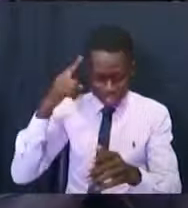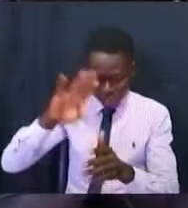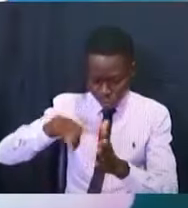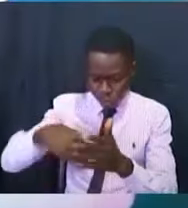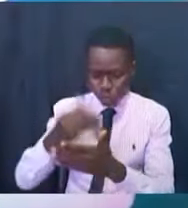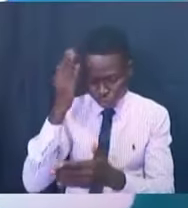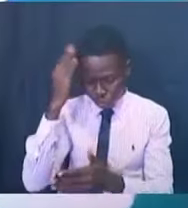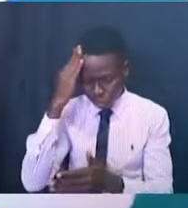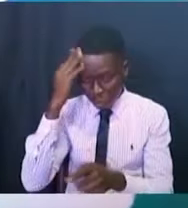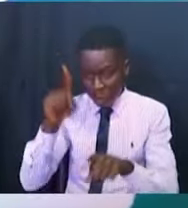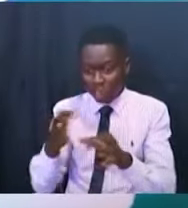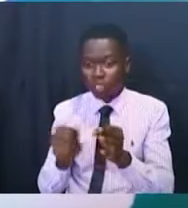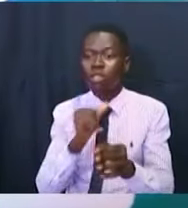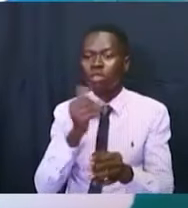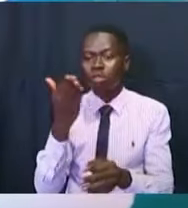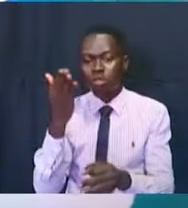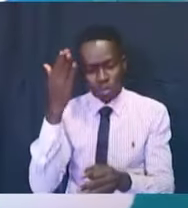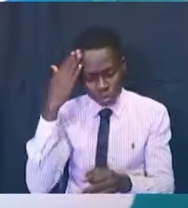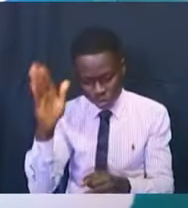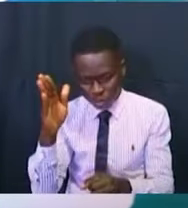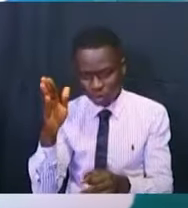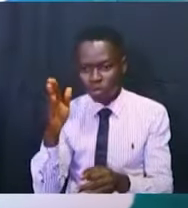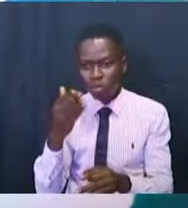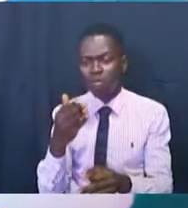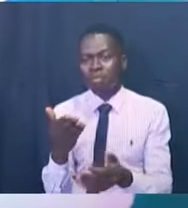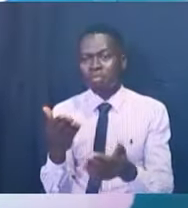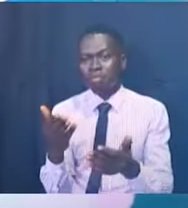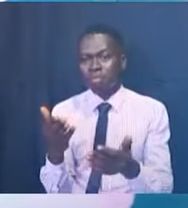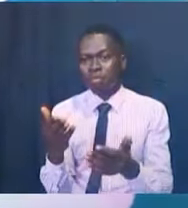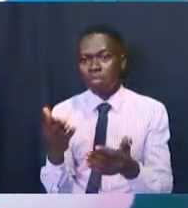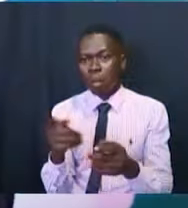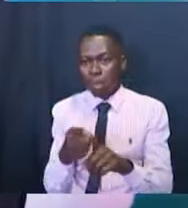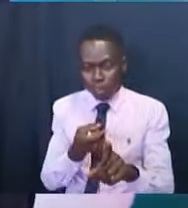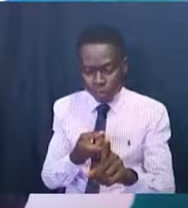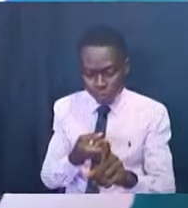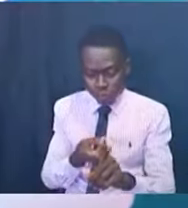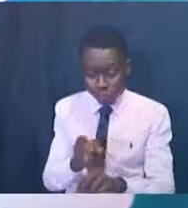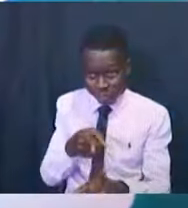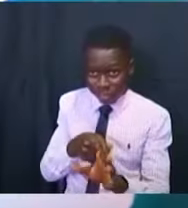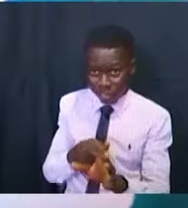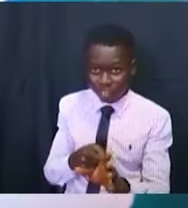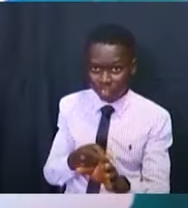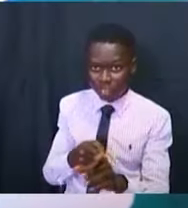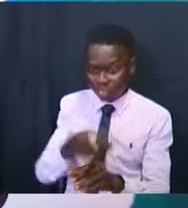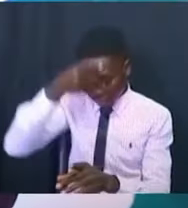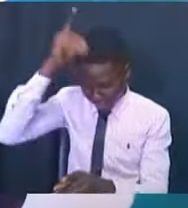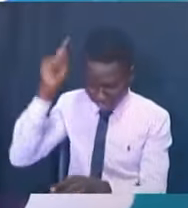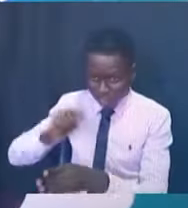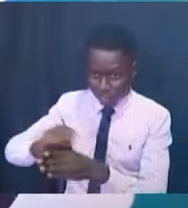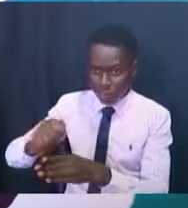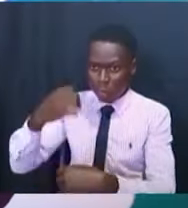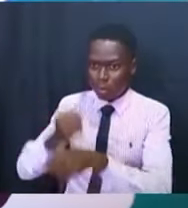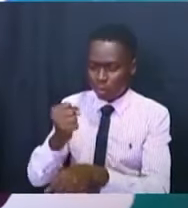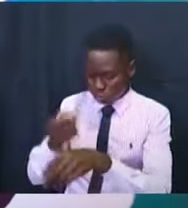don't know, it's one of the popular verses in Daniel. See, right at the start of his training, he made a